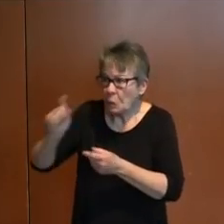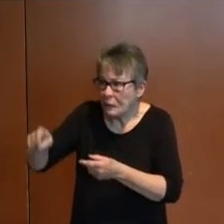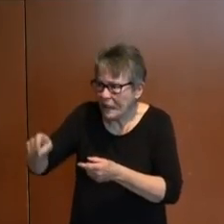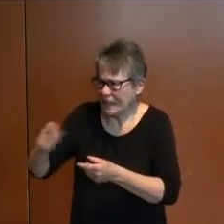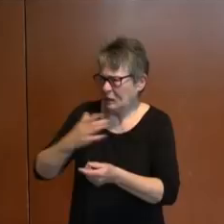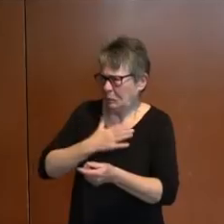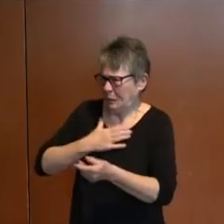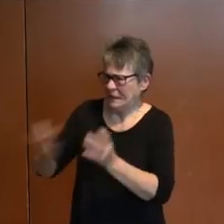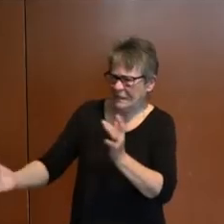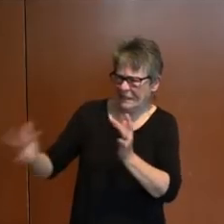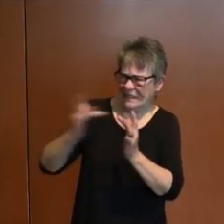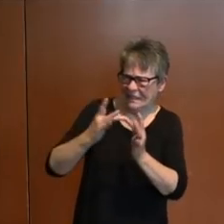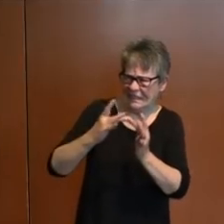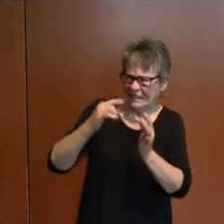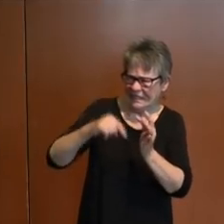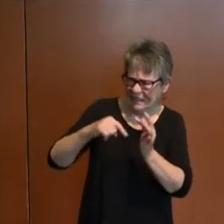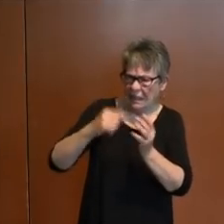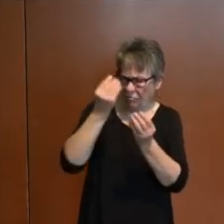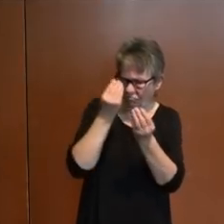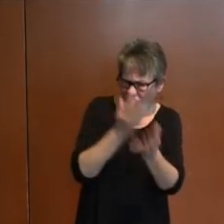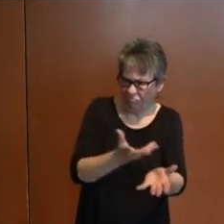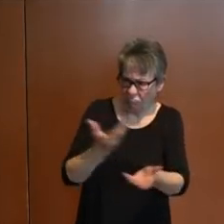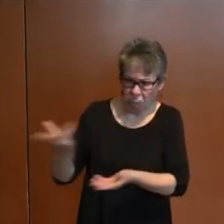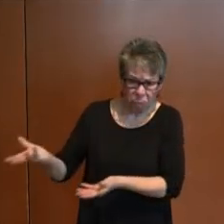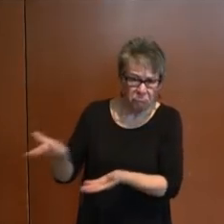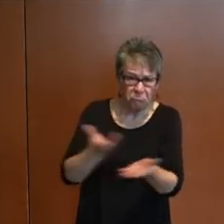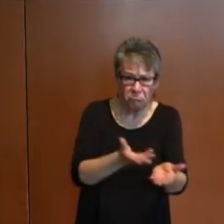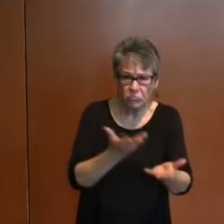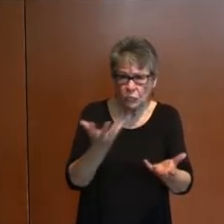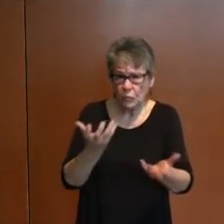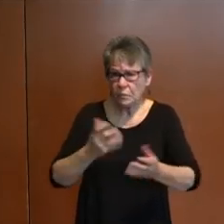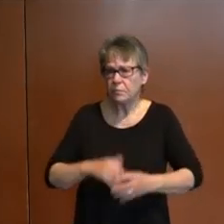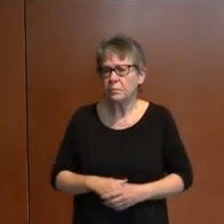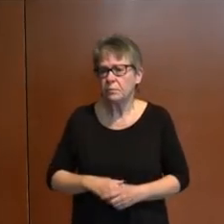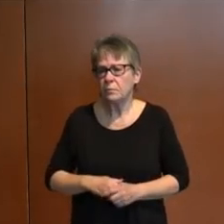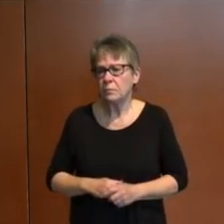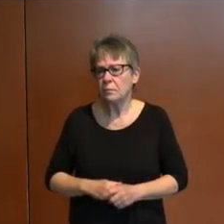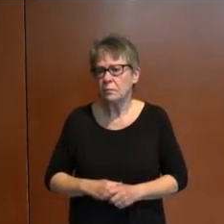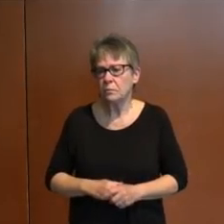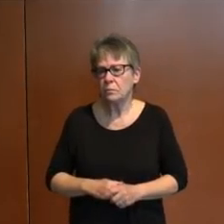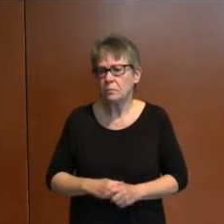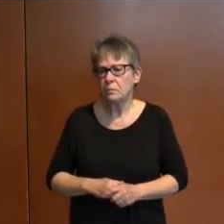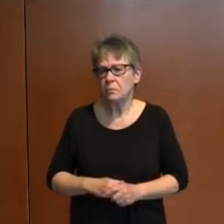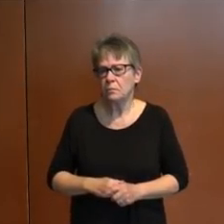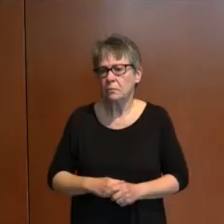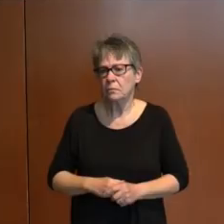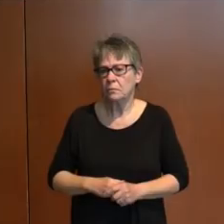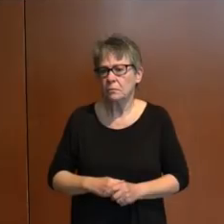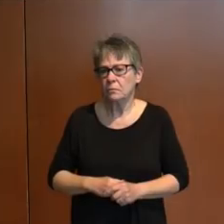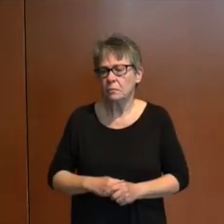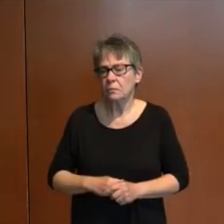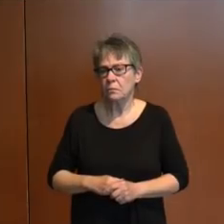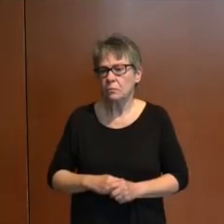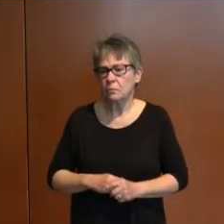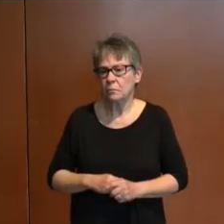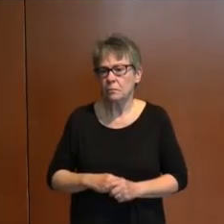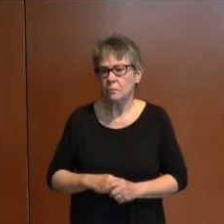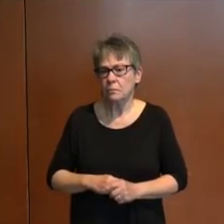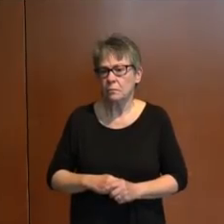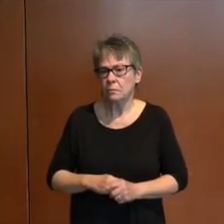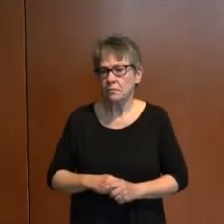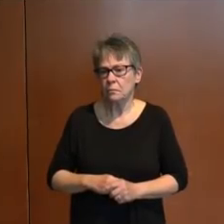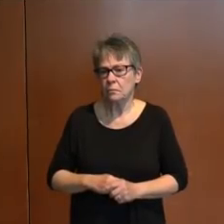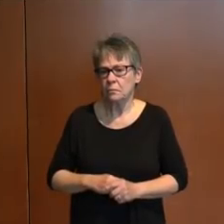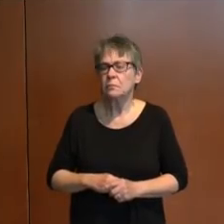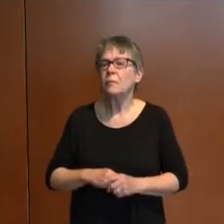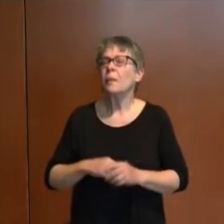Order 109, which I signed on Monday, this information must be submitted by 5 p.m. tomorrow.